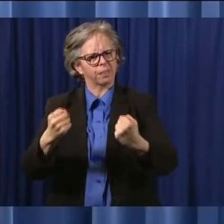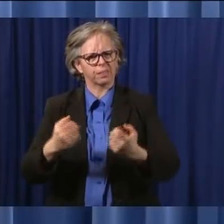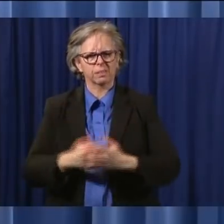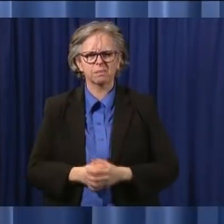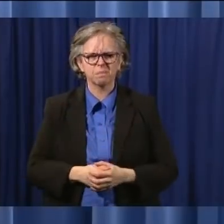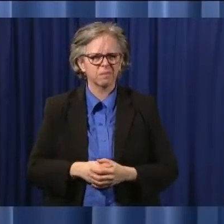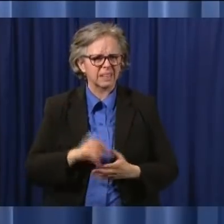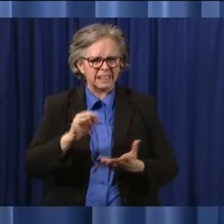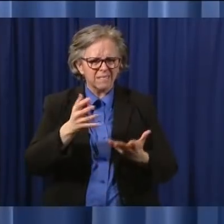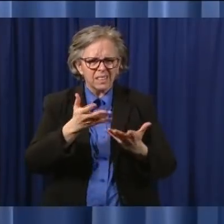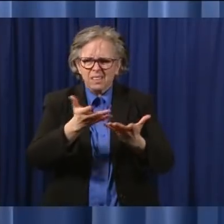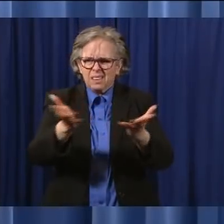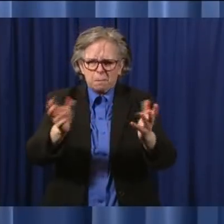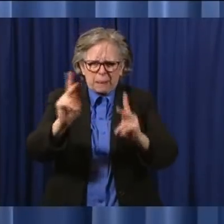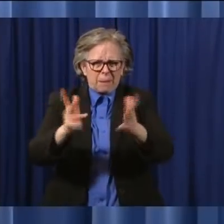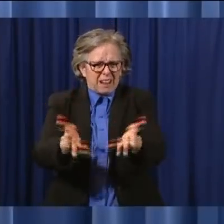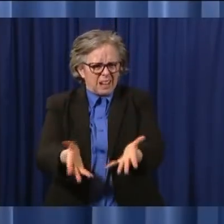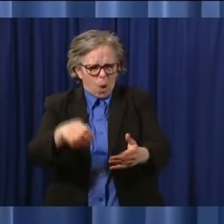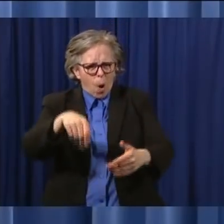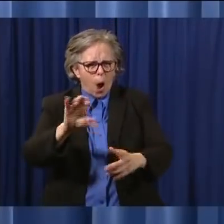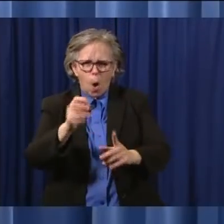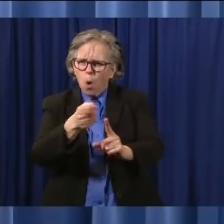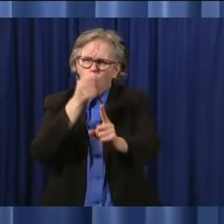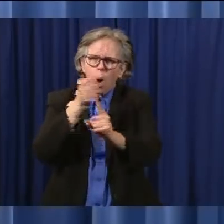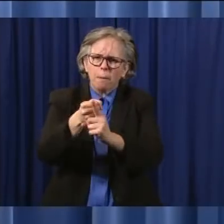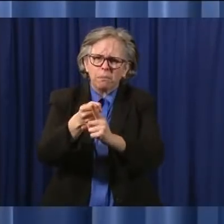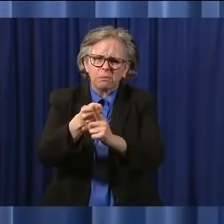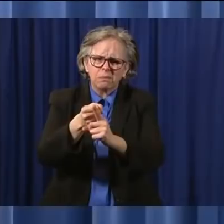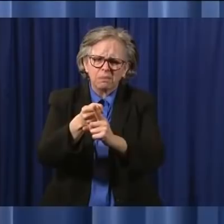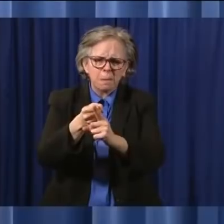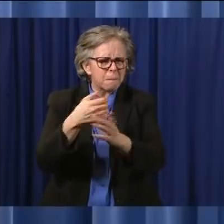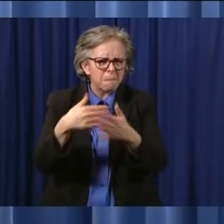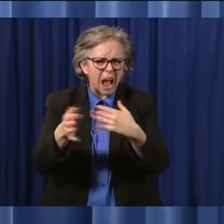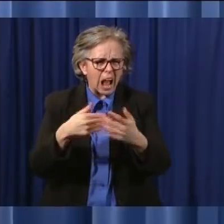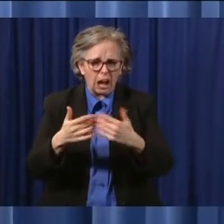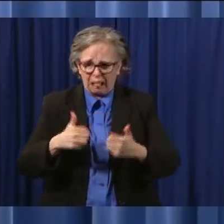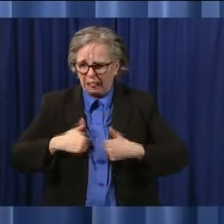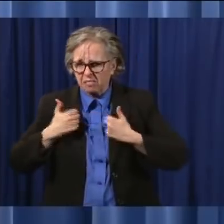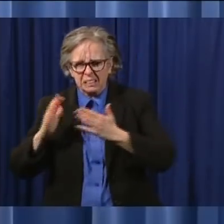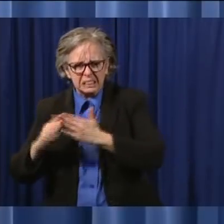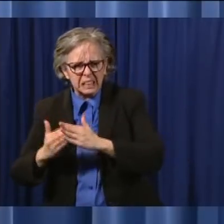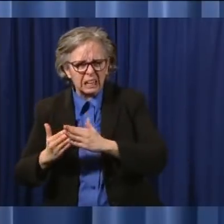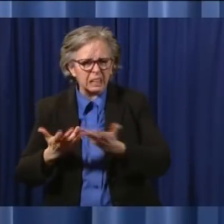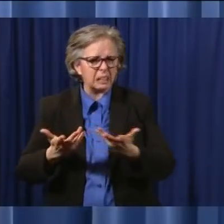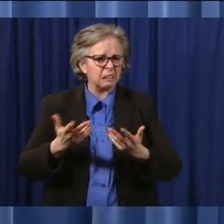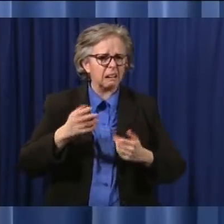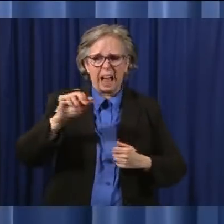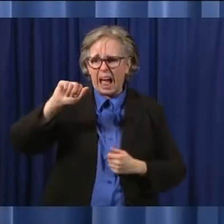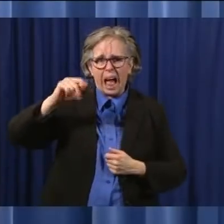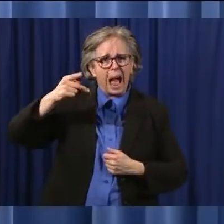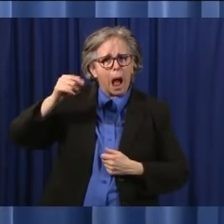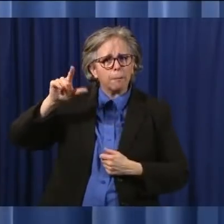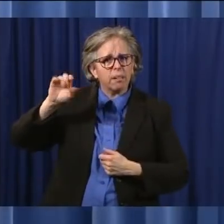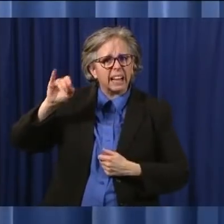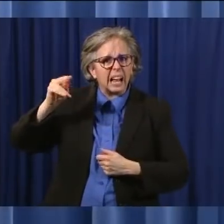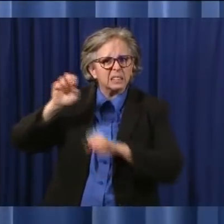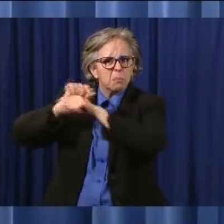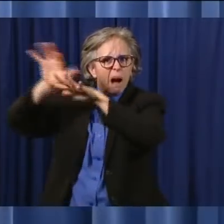obligation. Whether they live in Appalachia, whether they live in the city, wherever they live, we have an obligation to help them.